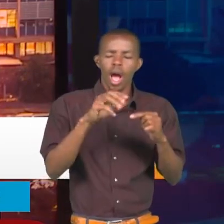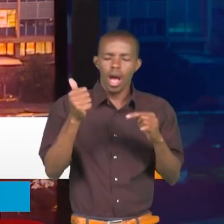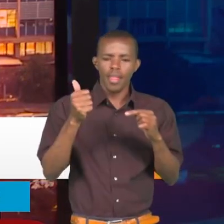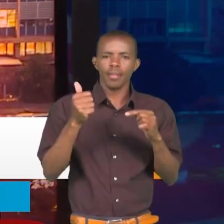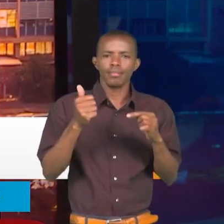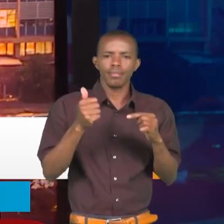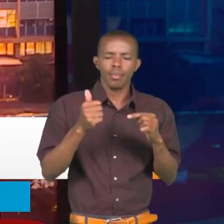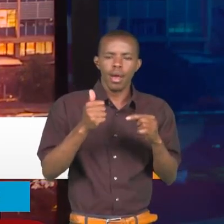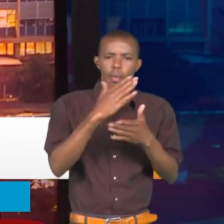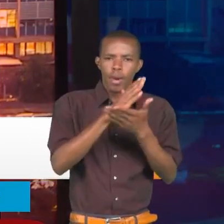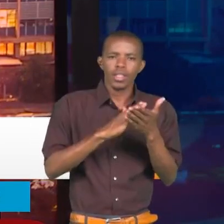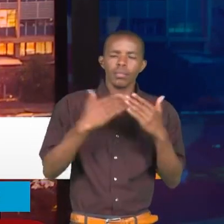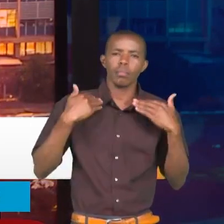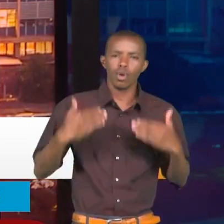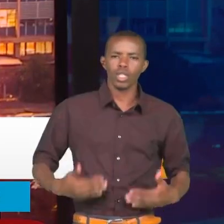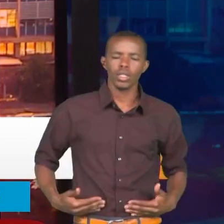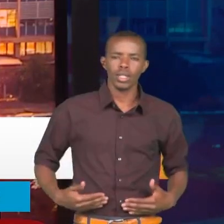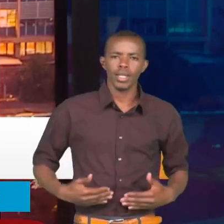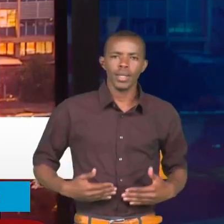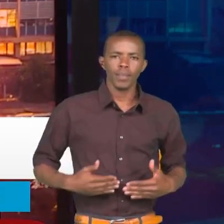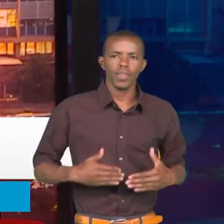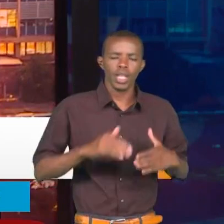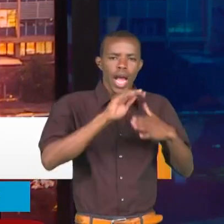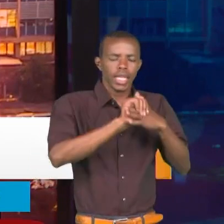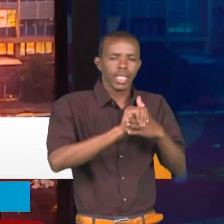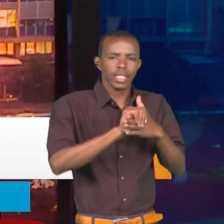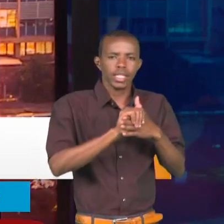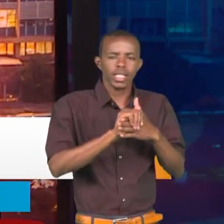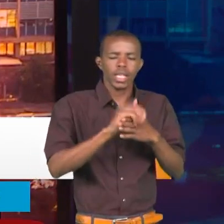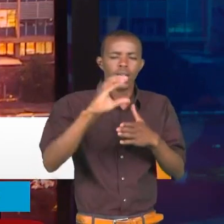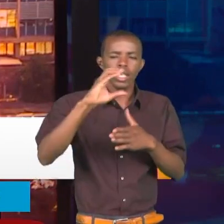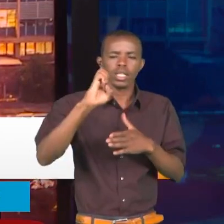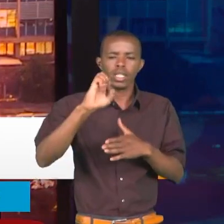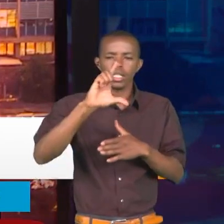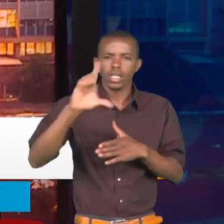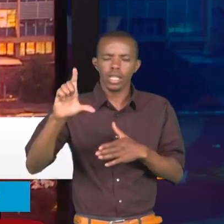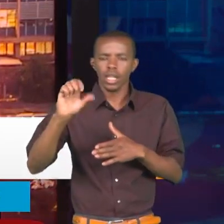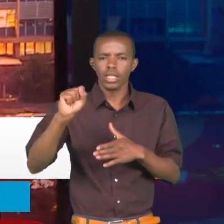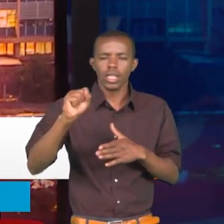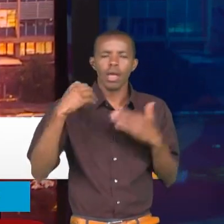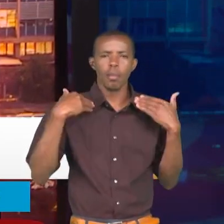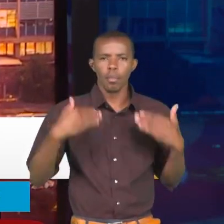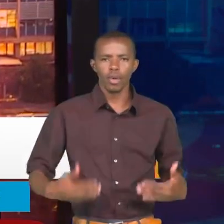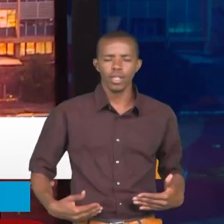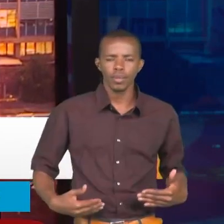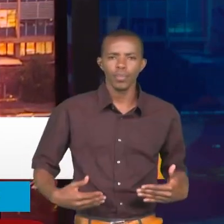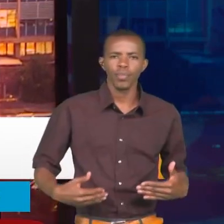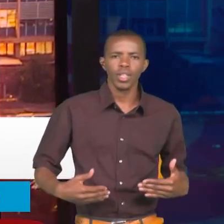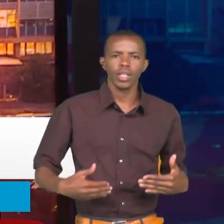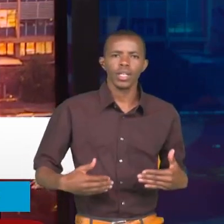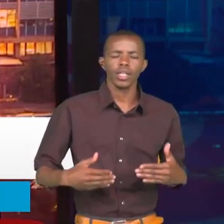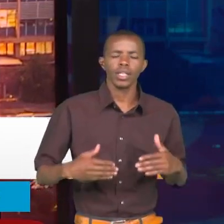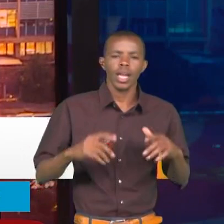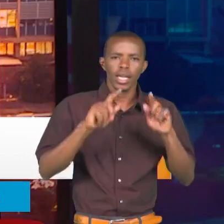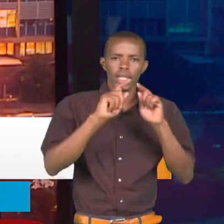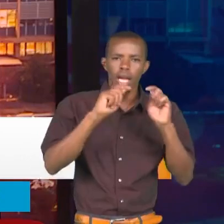or so it attaches to the cells in the body. They're called the CD4 cells. So there are types of white blood